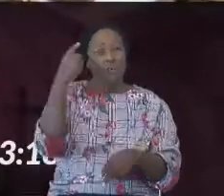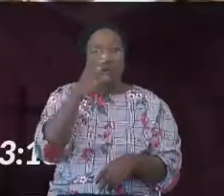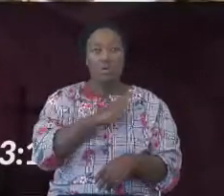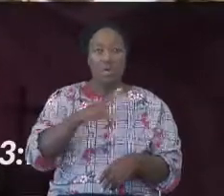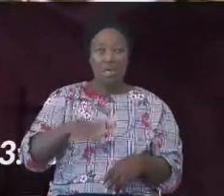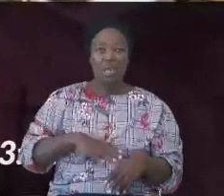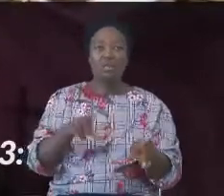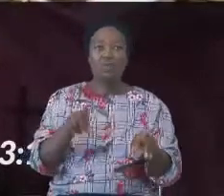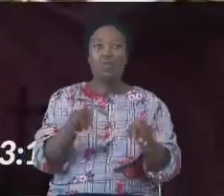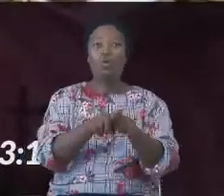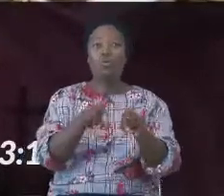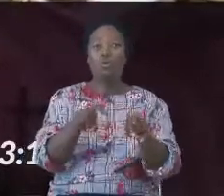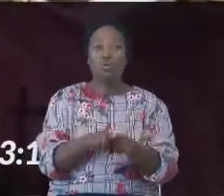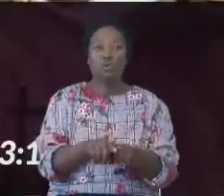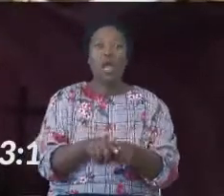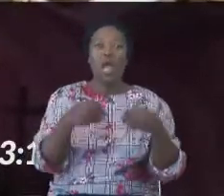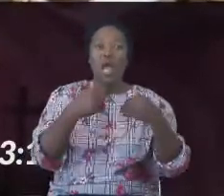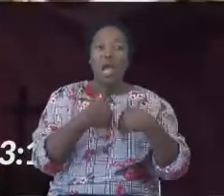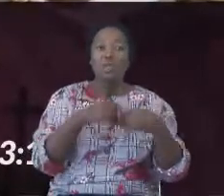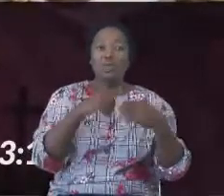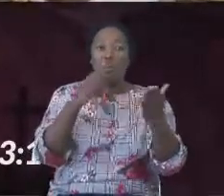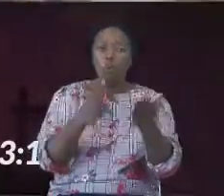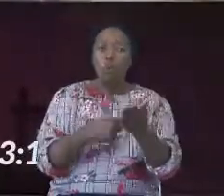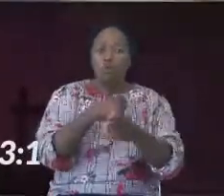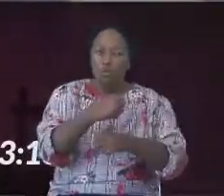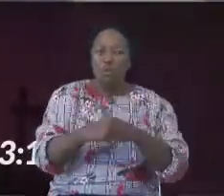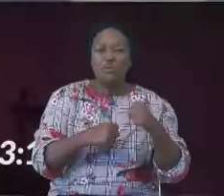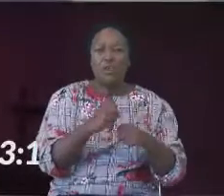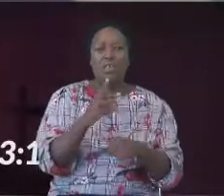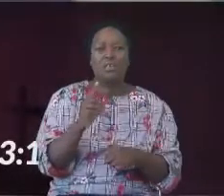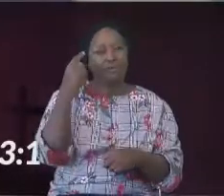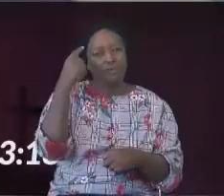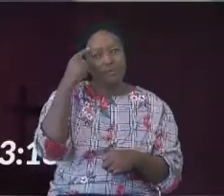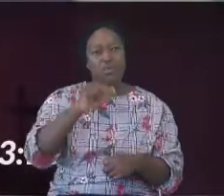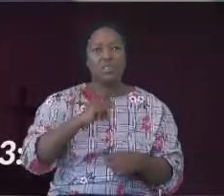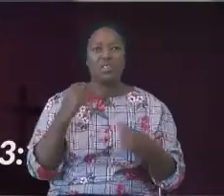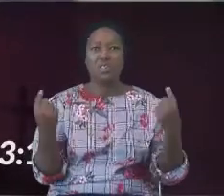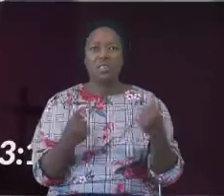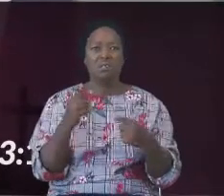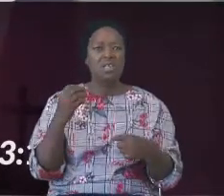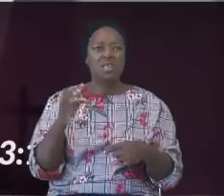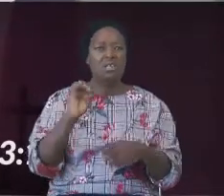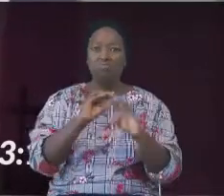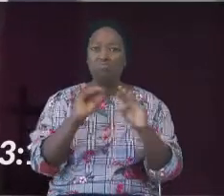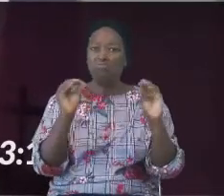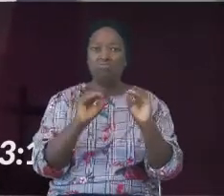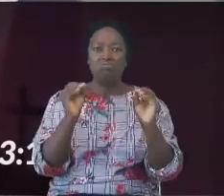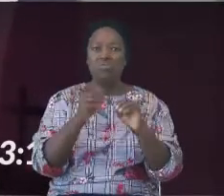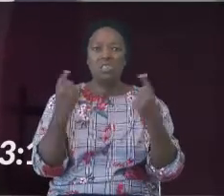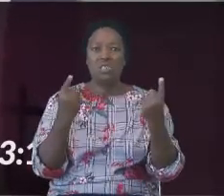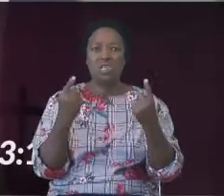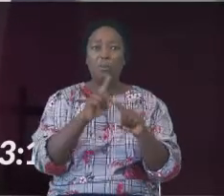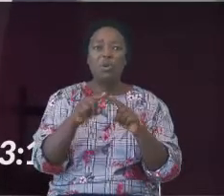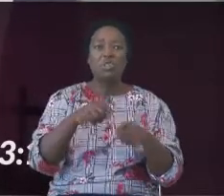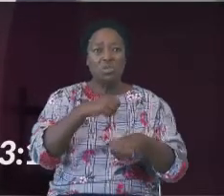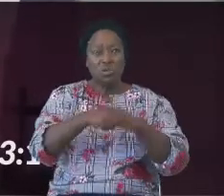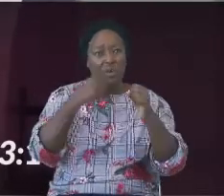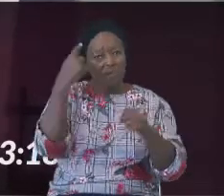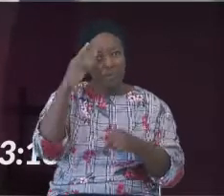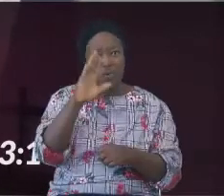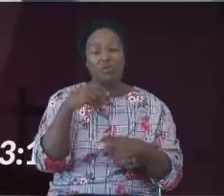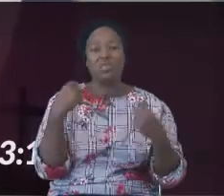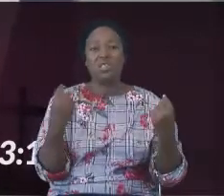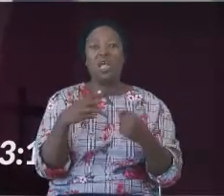in his place. 1 Peter chapter 3 verse 18. For Christ also has once suffered for